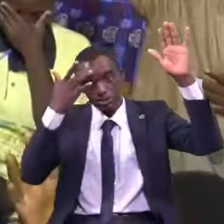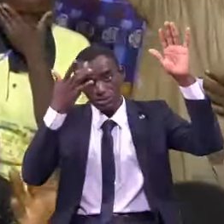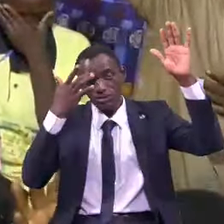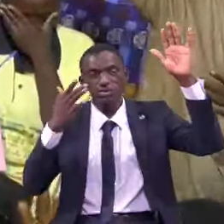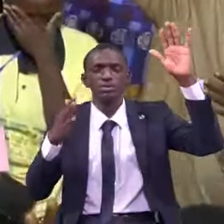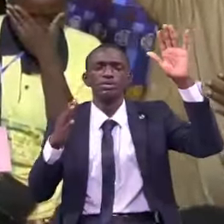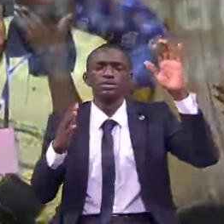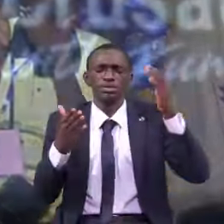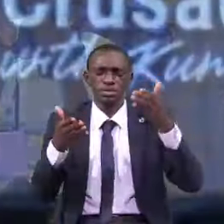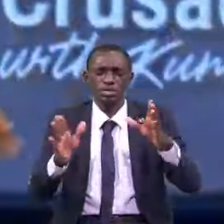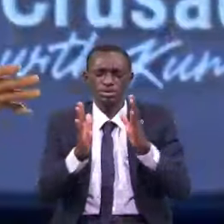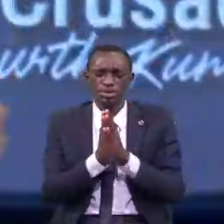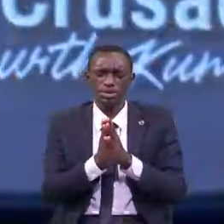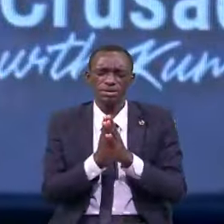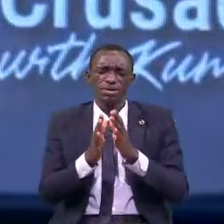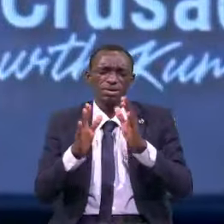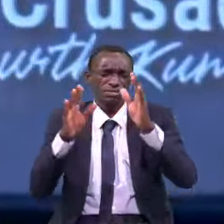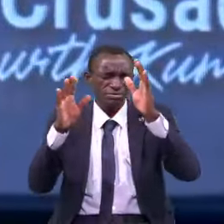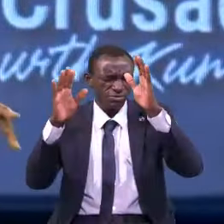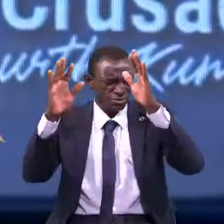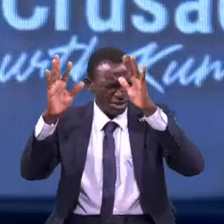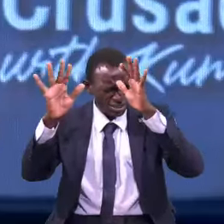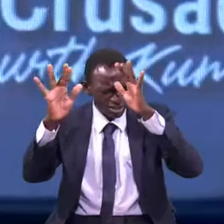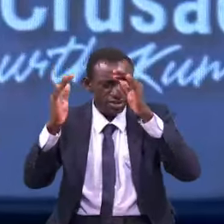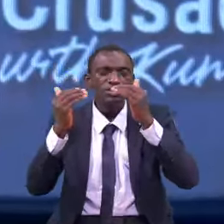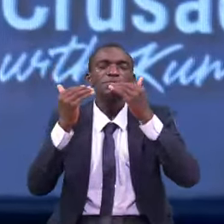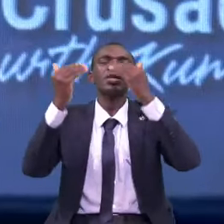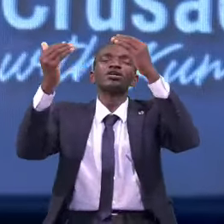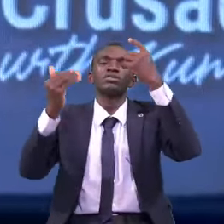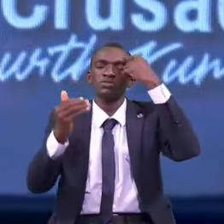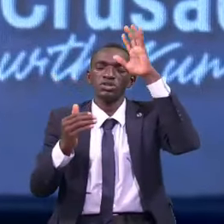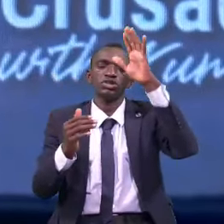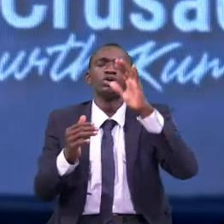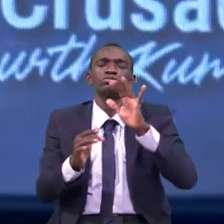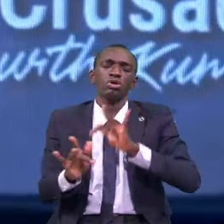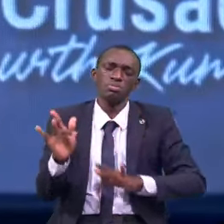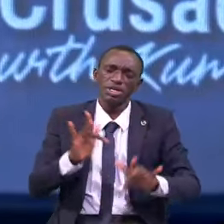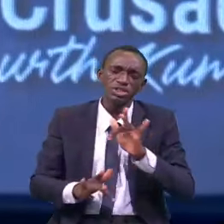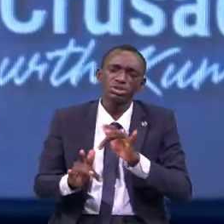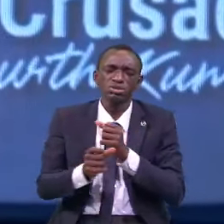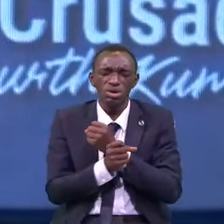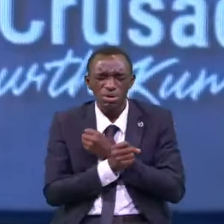Father, we thank you for your compassion, love, and mercy.